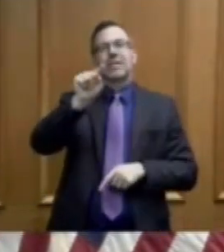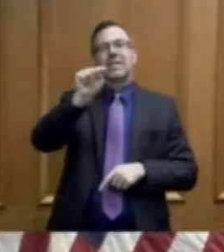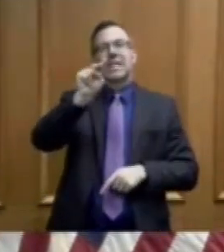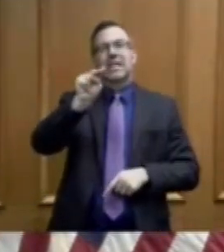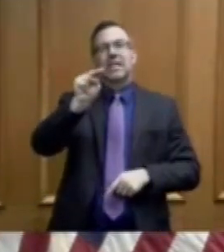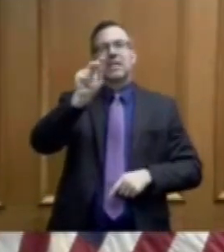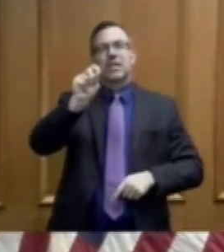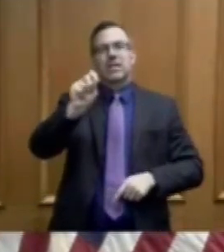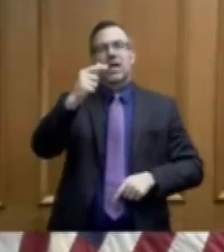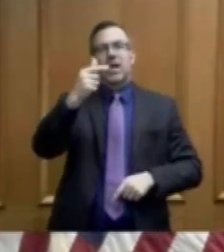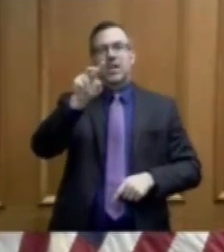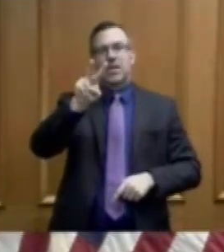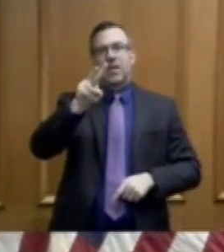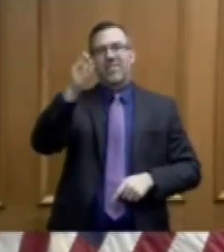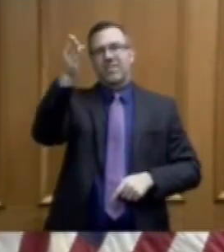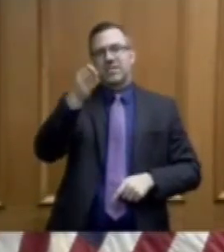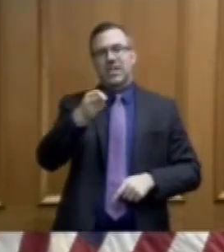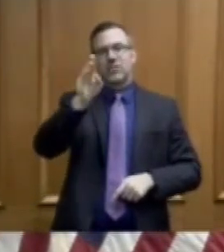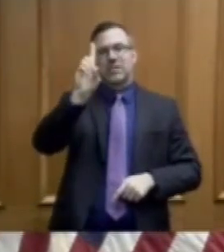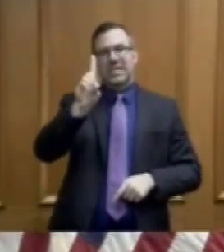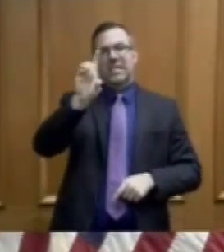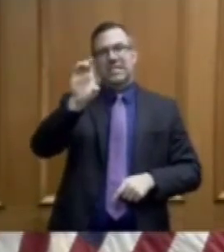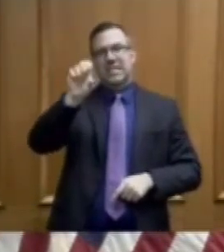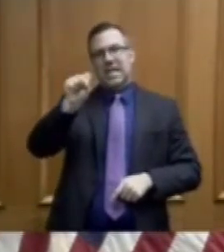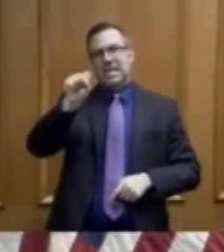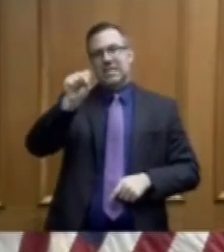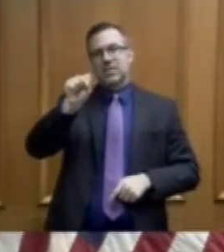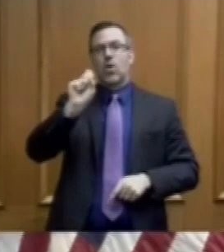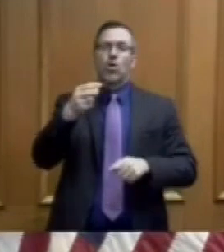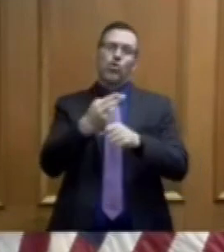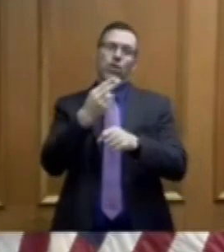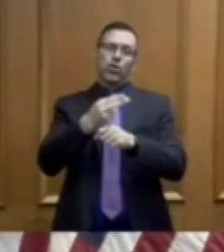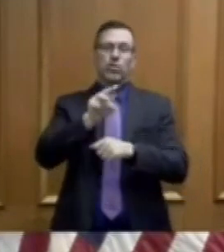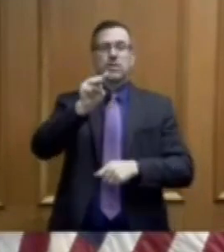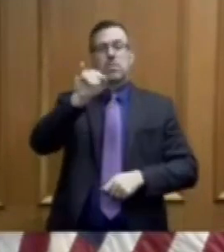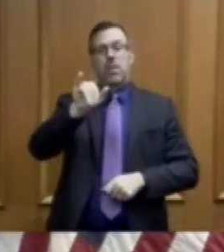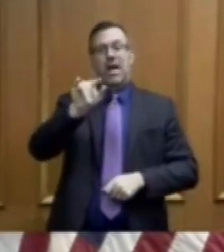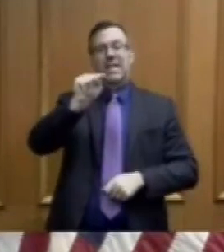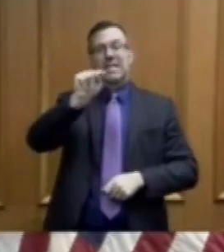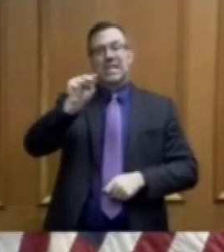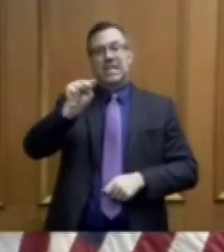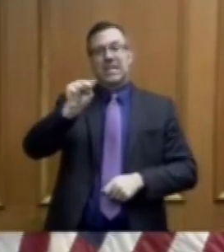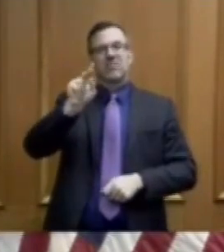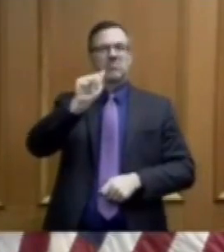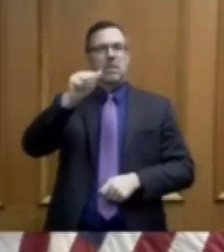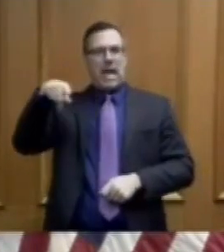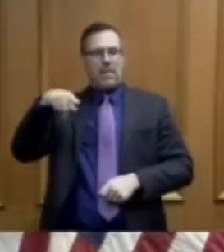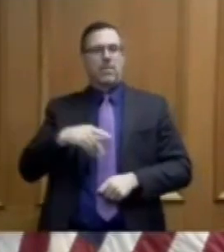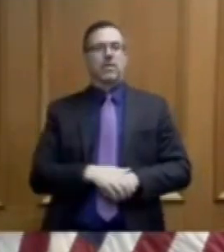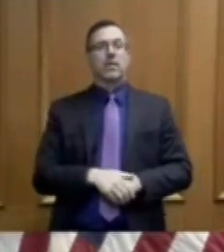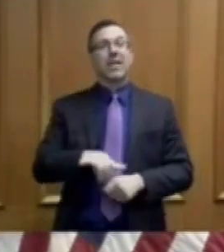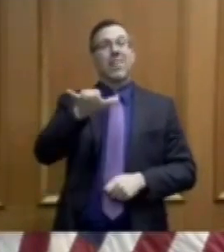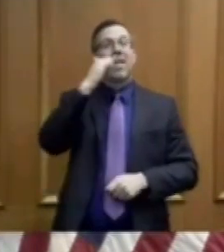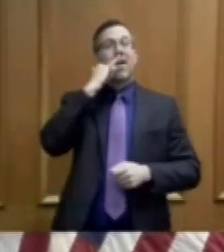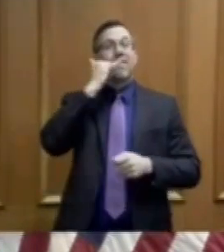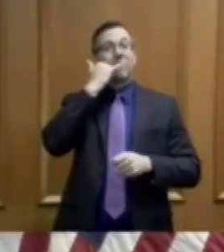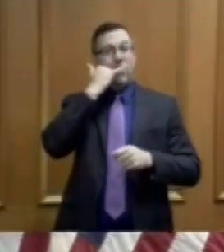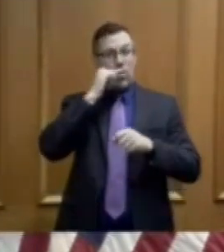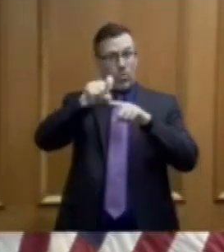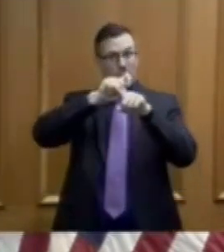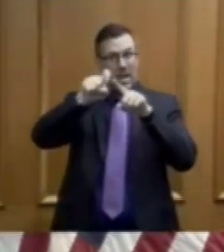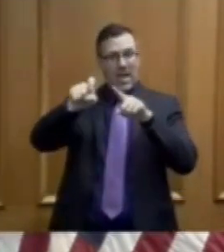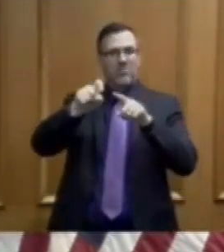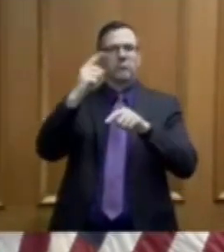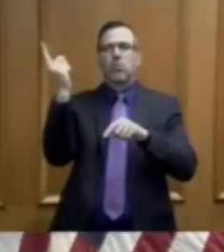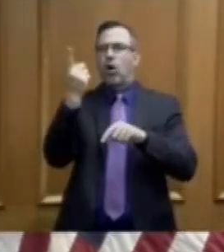tn.gov/DCS or by using the MyTN app. The Child Abuse Hotline continues to operate. It's never been down